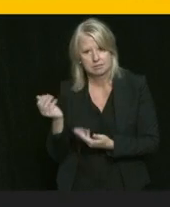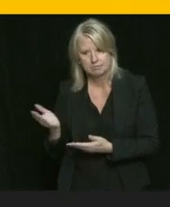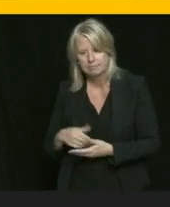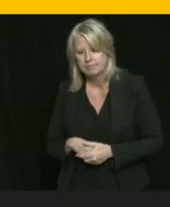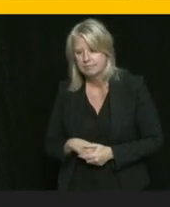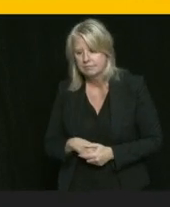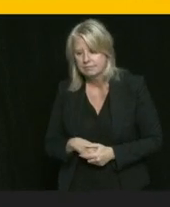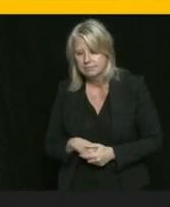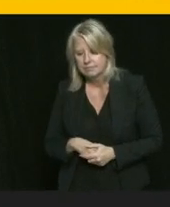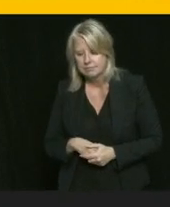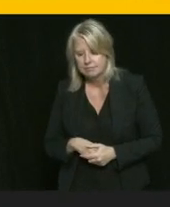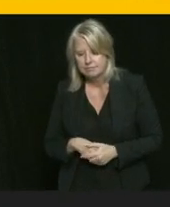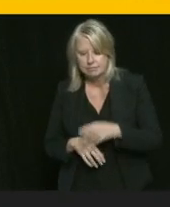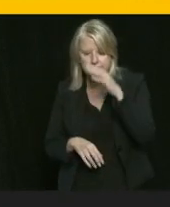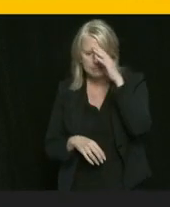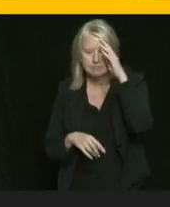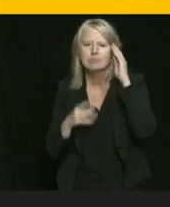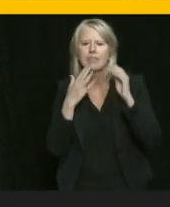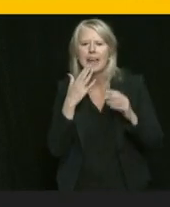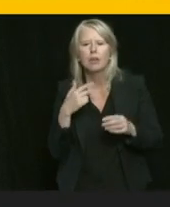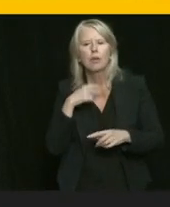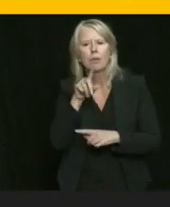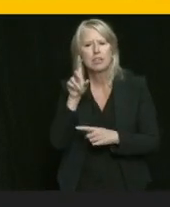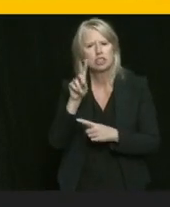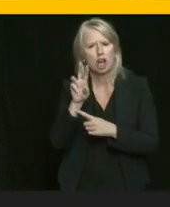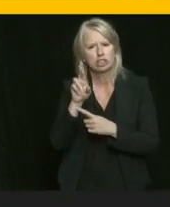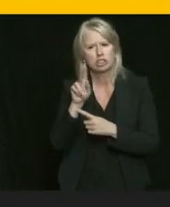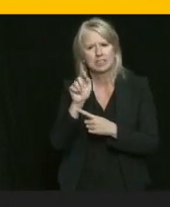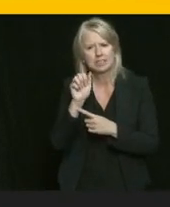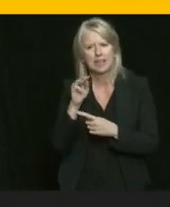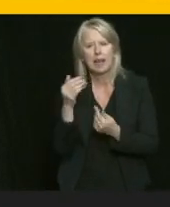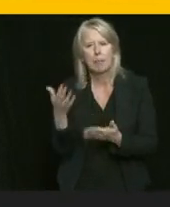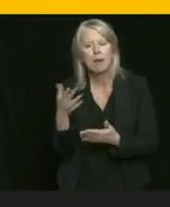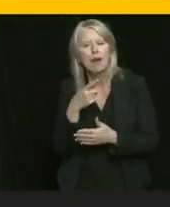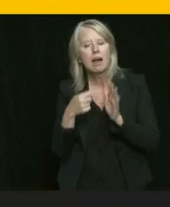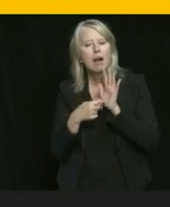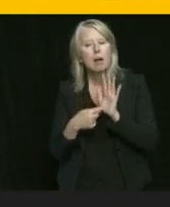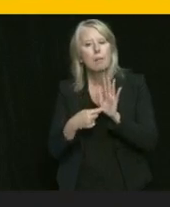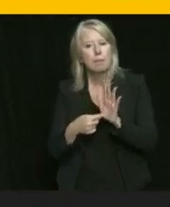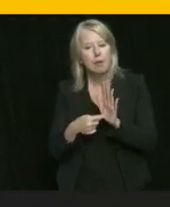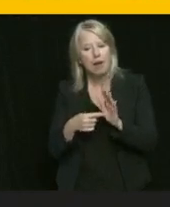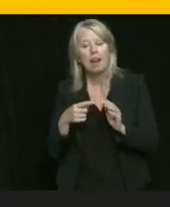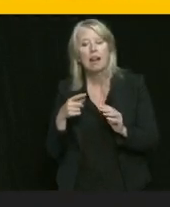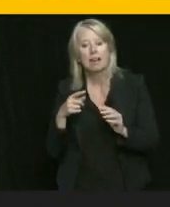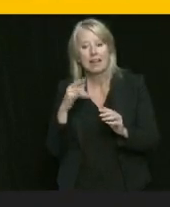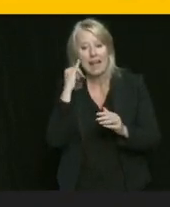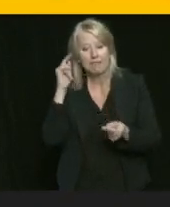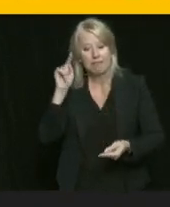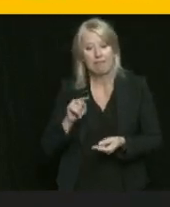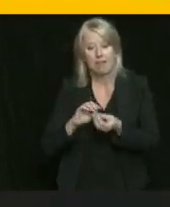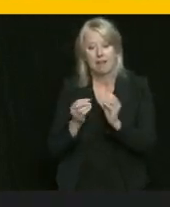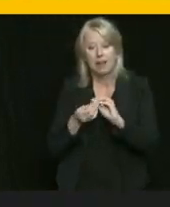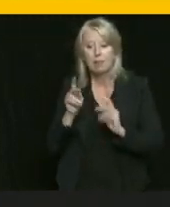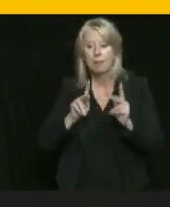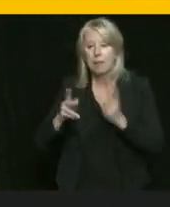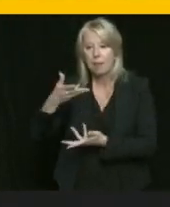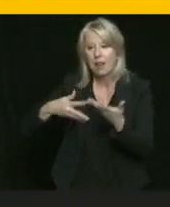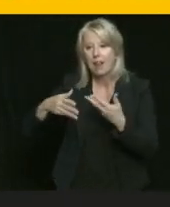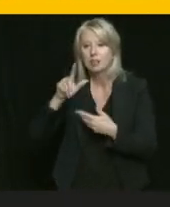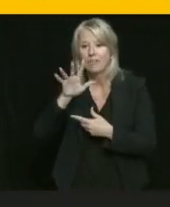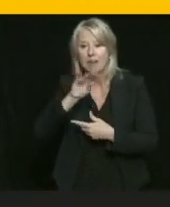hi. Thanks for taking my call. It's for Dr. Tam. Dr. Tam, the models say that if we decrease our rate of contacts by 25%, the epidemic